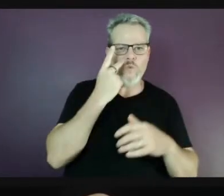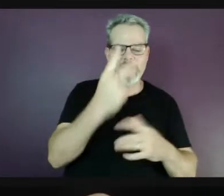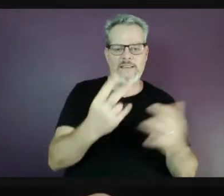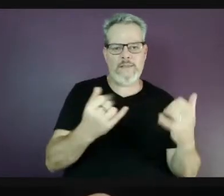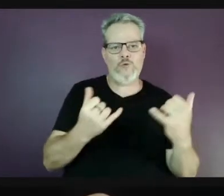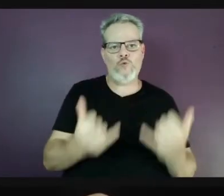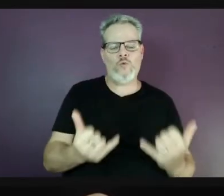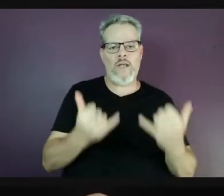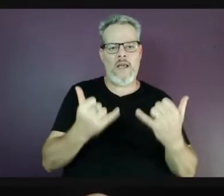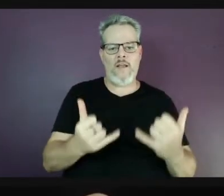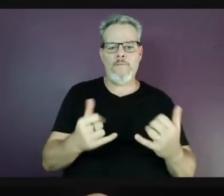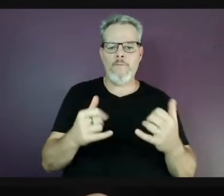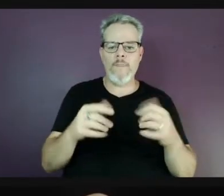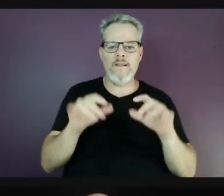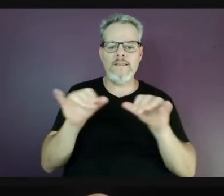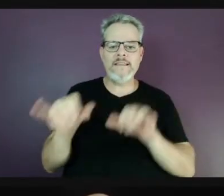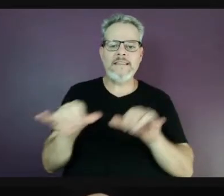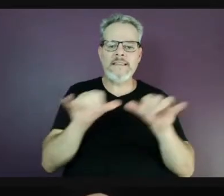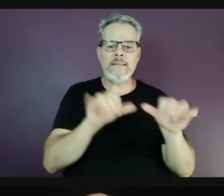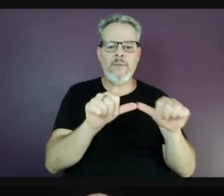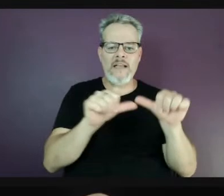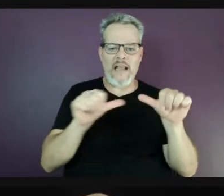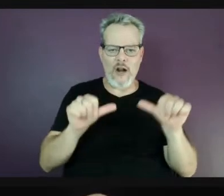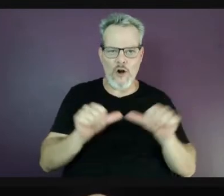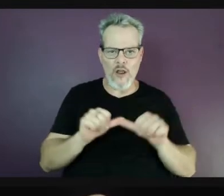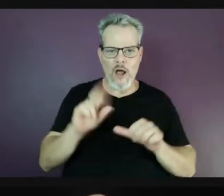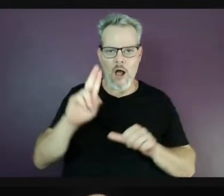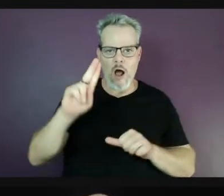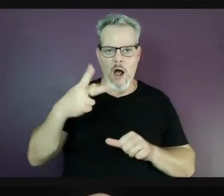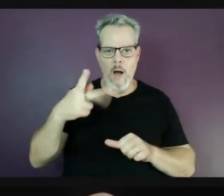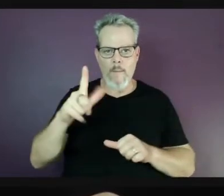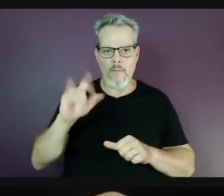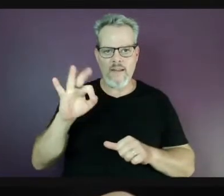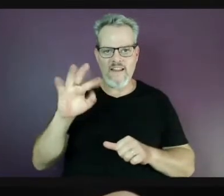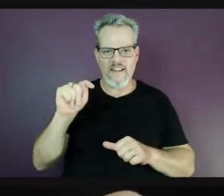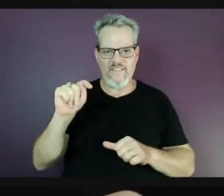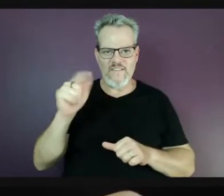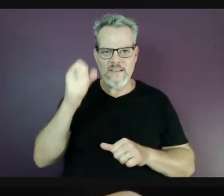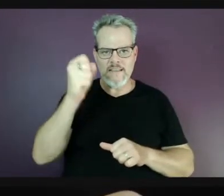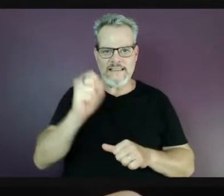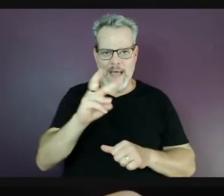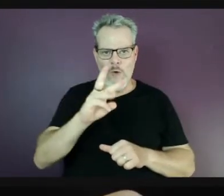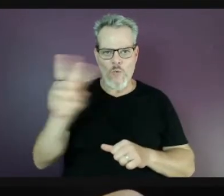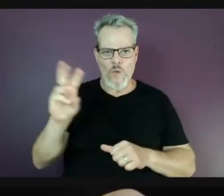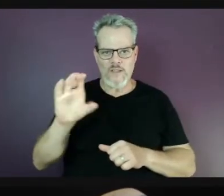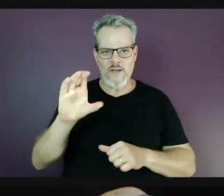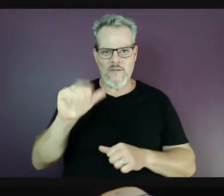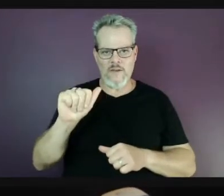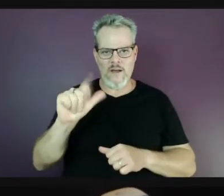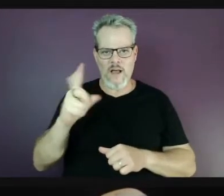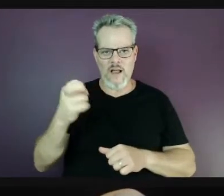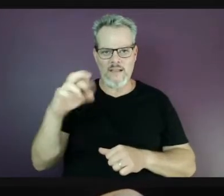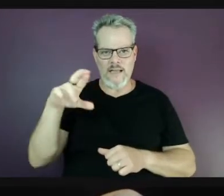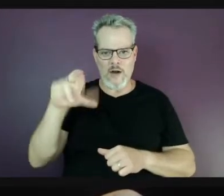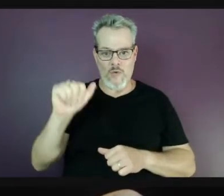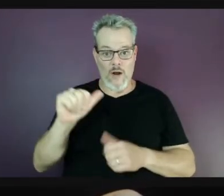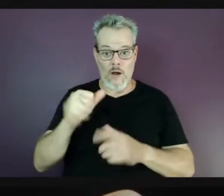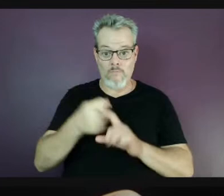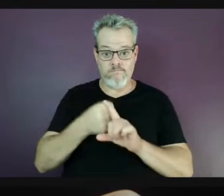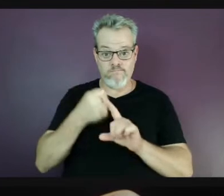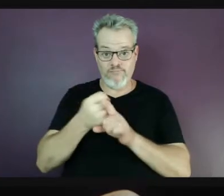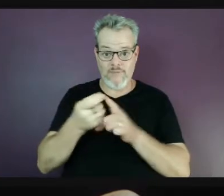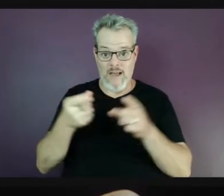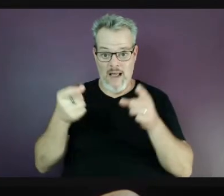Right? Similar area of uplift southwest of the Caldera. And when it happens, it seems to actually